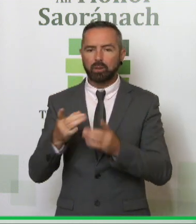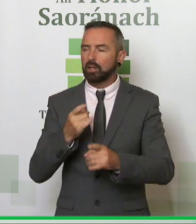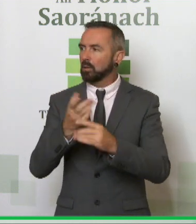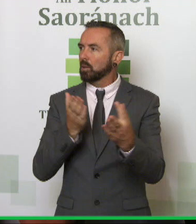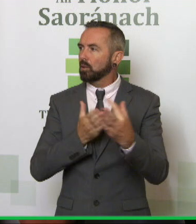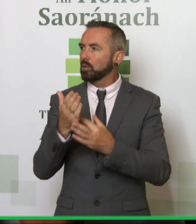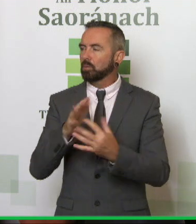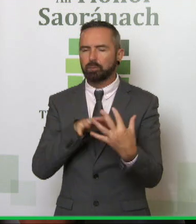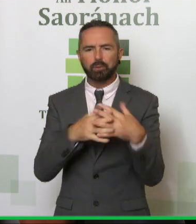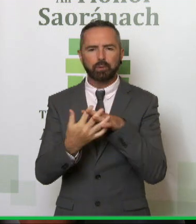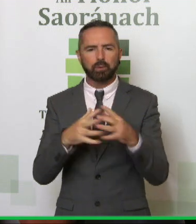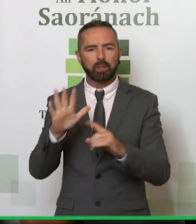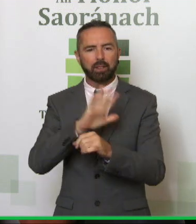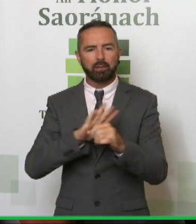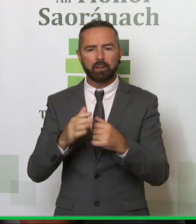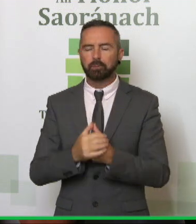very complex area.